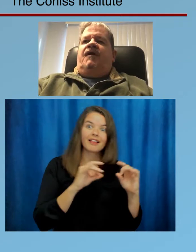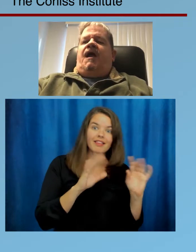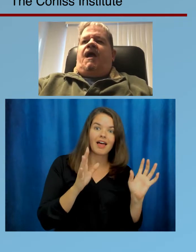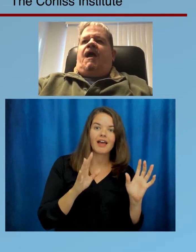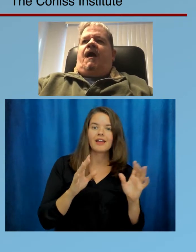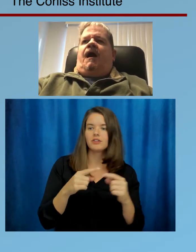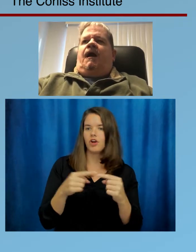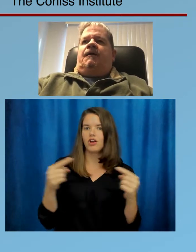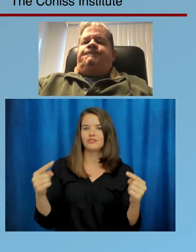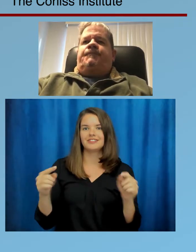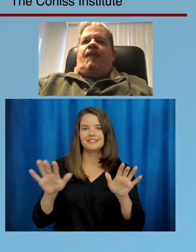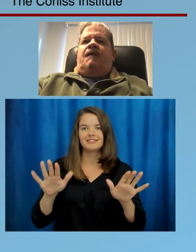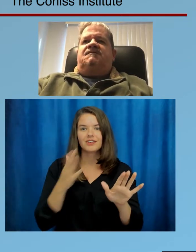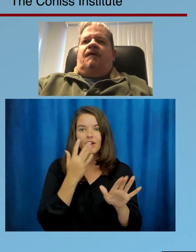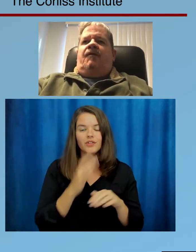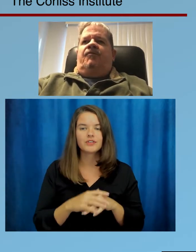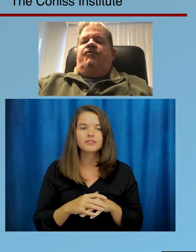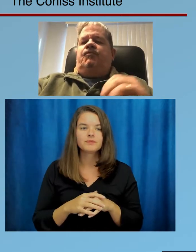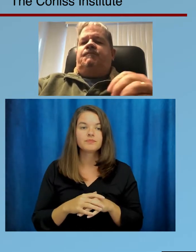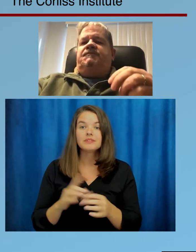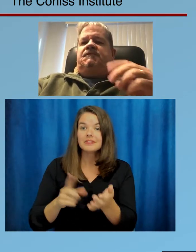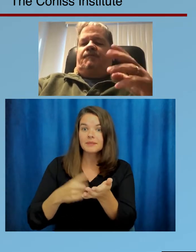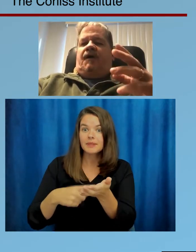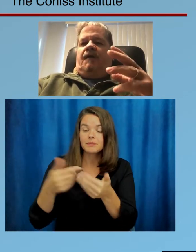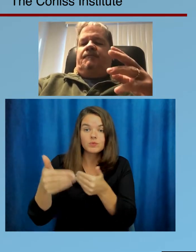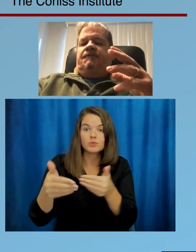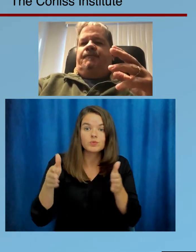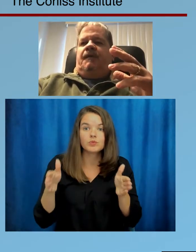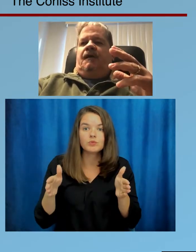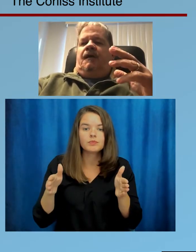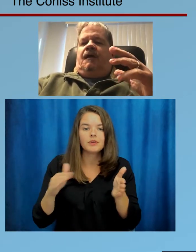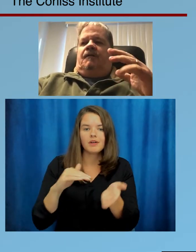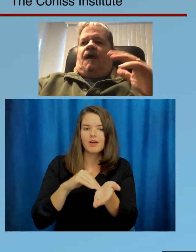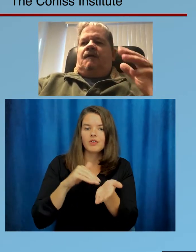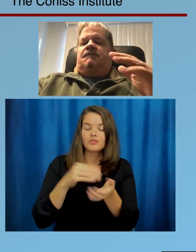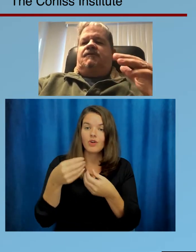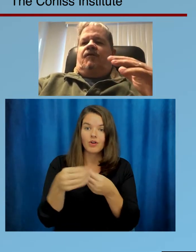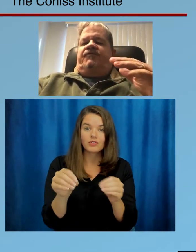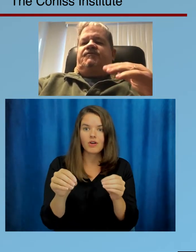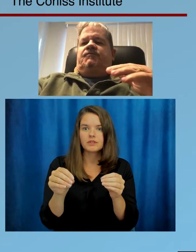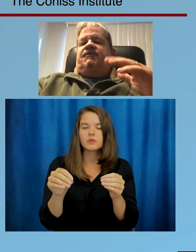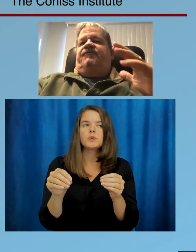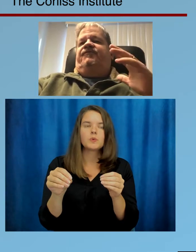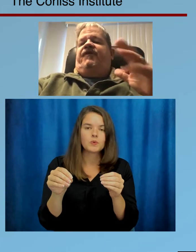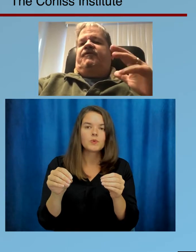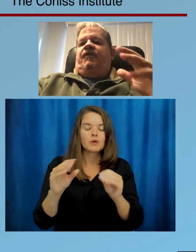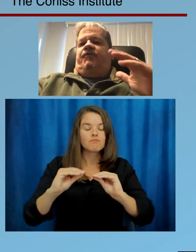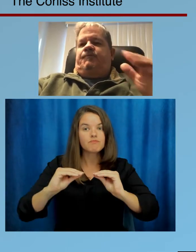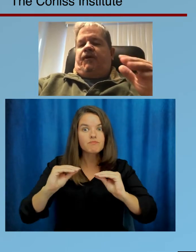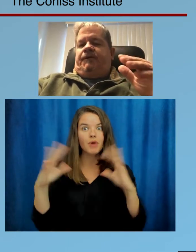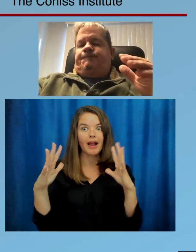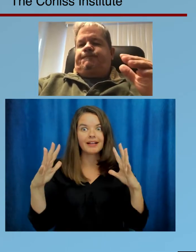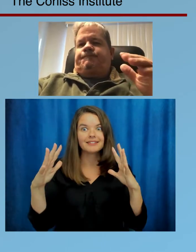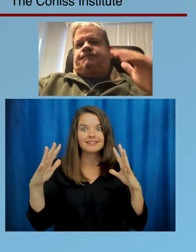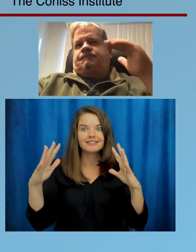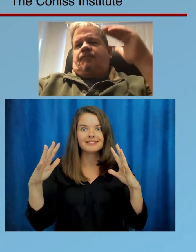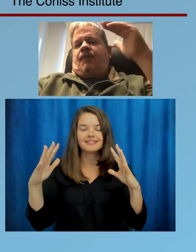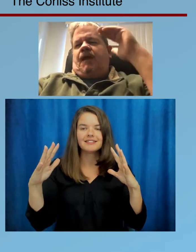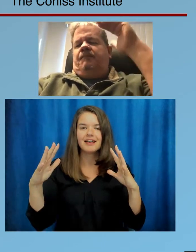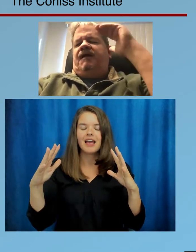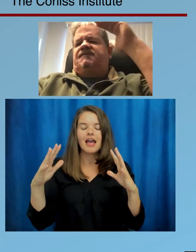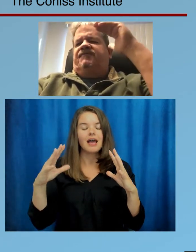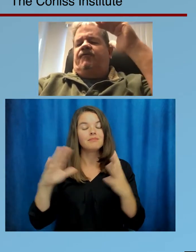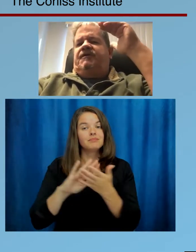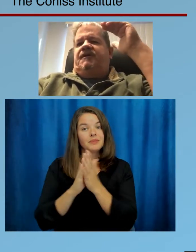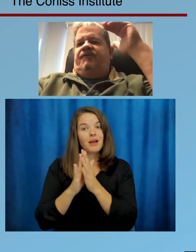stuff. And the rooms, sometimes doctor's office rooms are very, very bright.